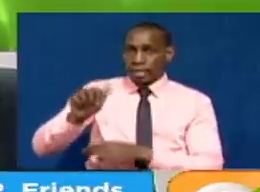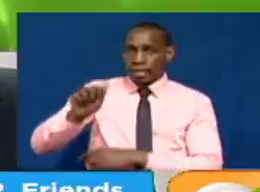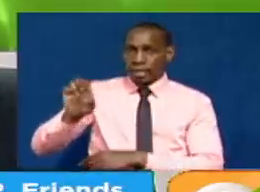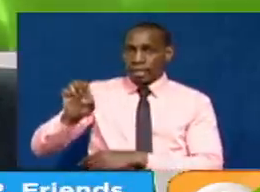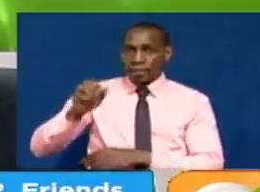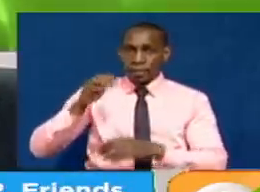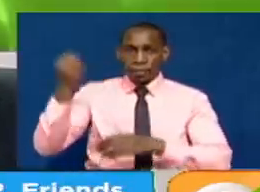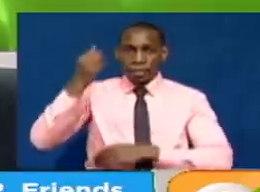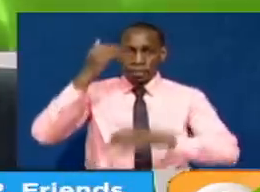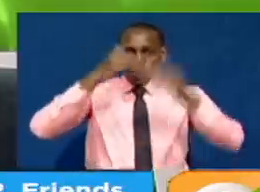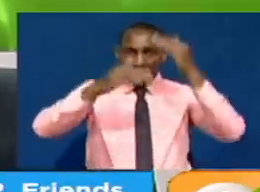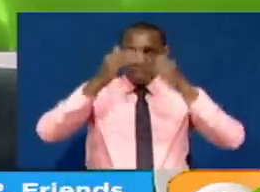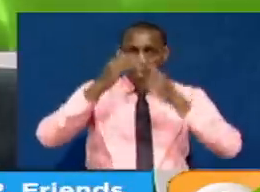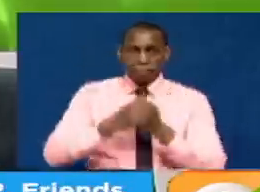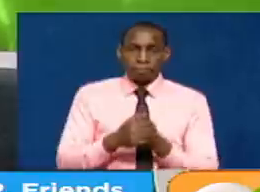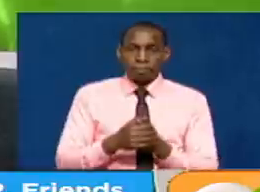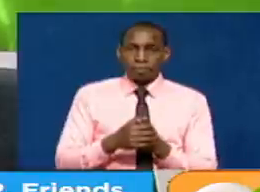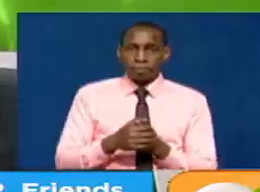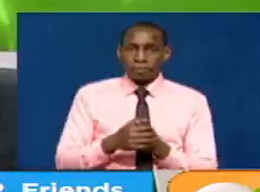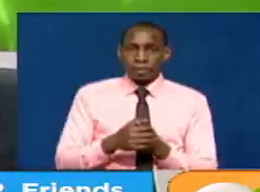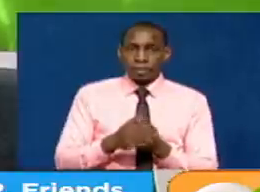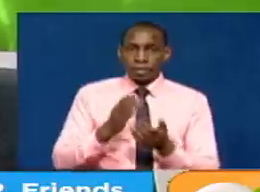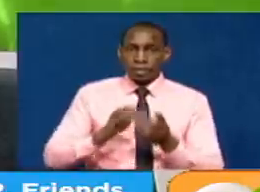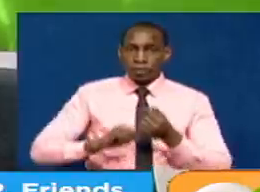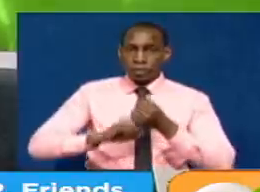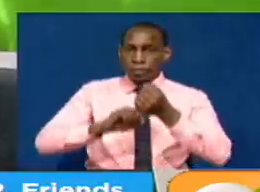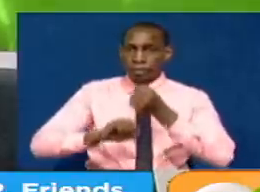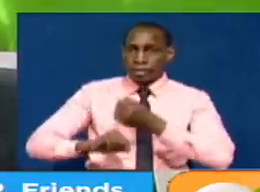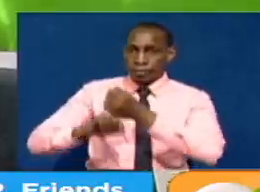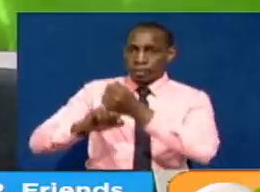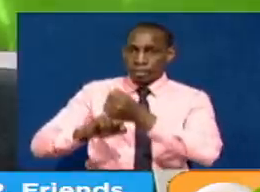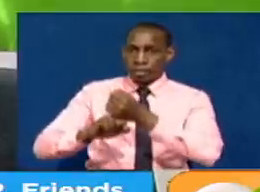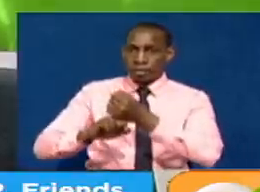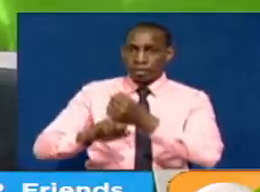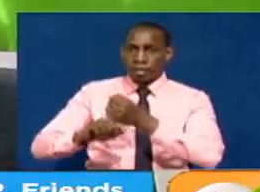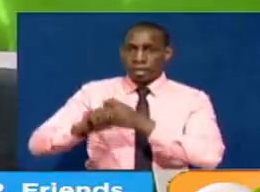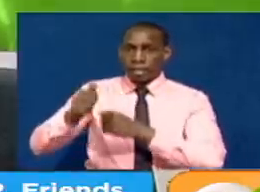political career, it is one that is supported by rocket boosters.